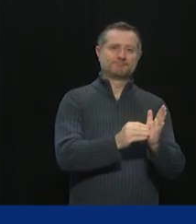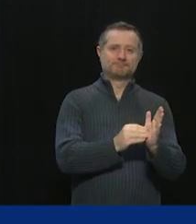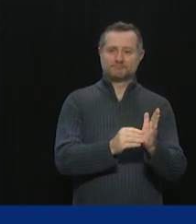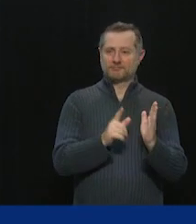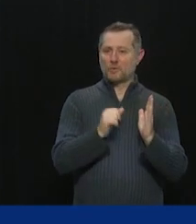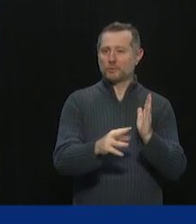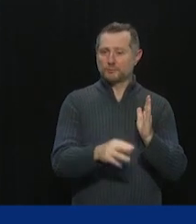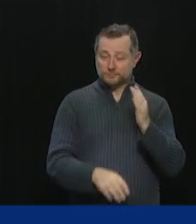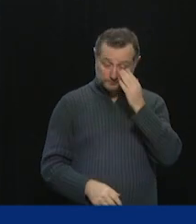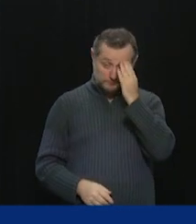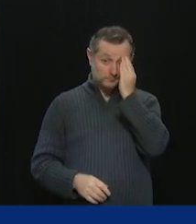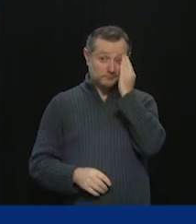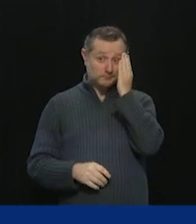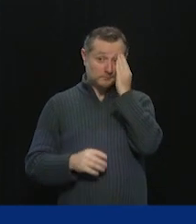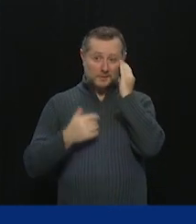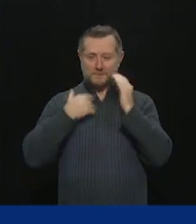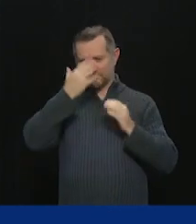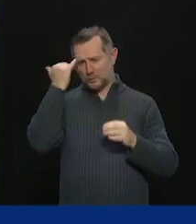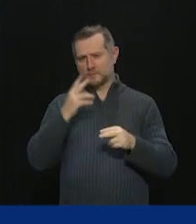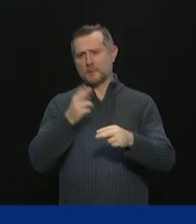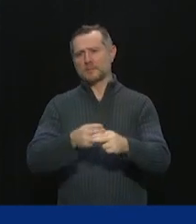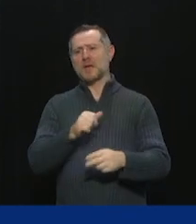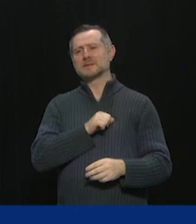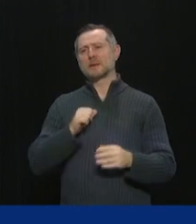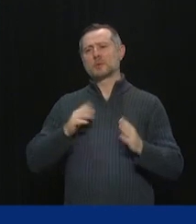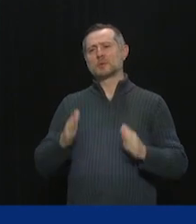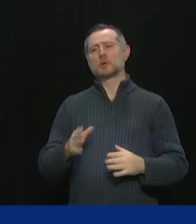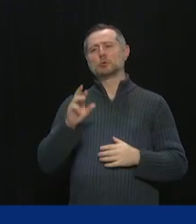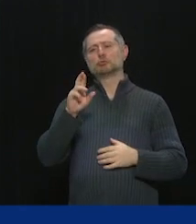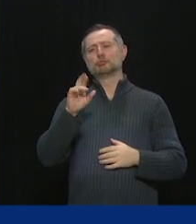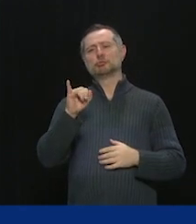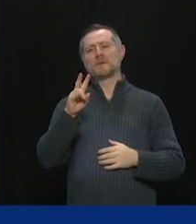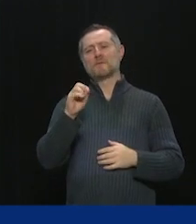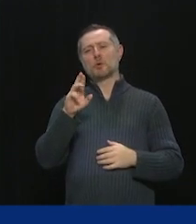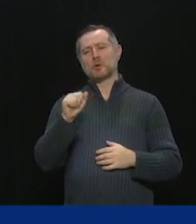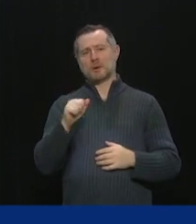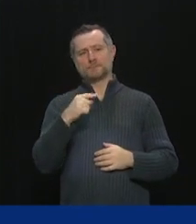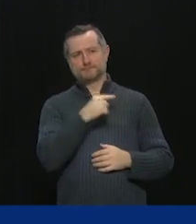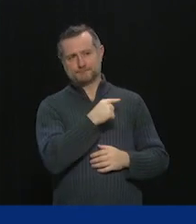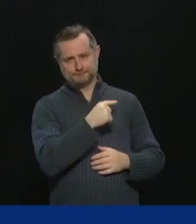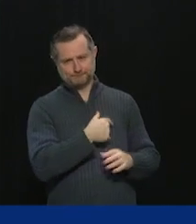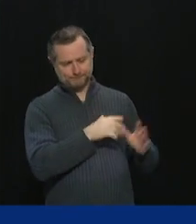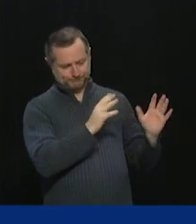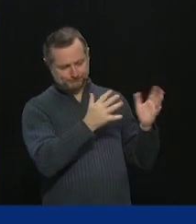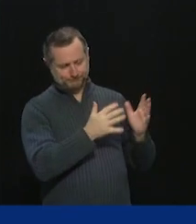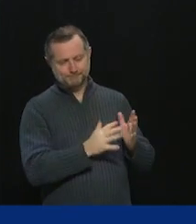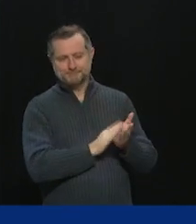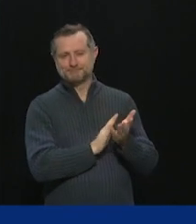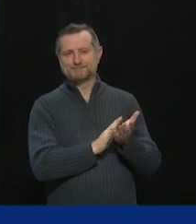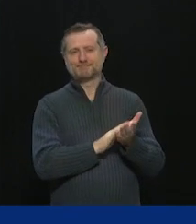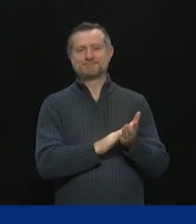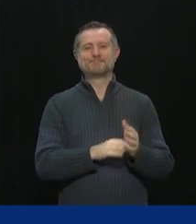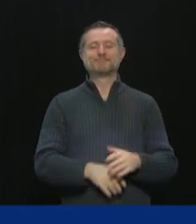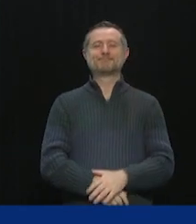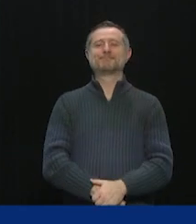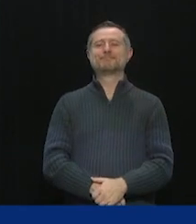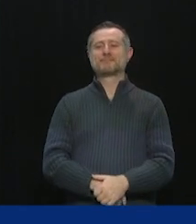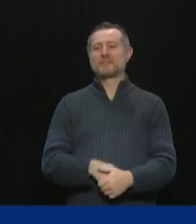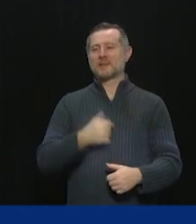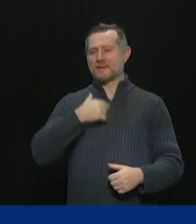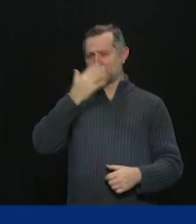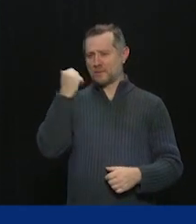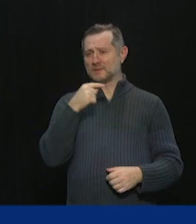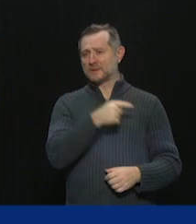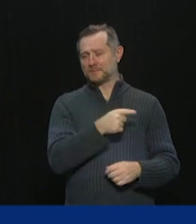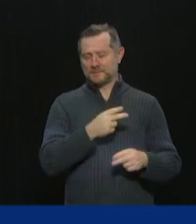did neglect to mention Assembly Member John Rivera is here as well. Did I mention you, John? John, sorry. I'm not going to forget John Rivera when I